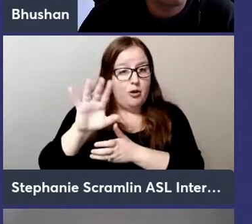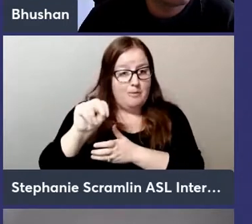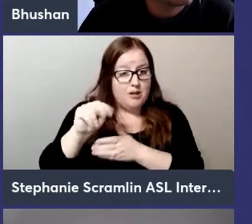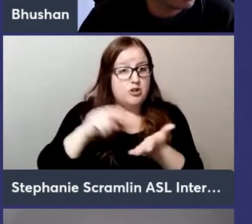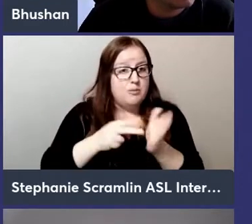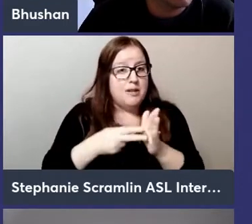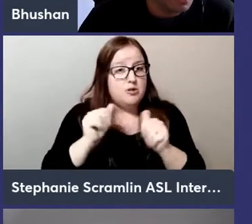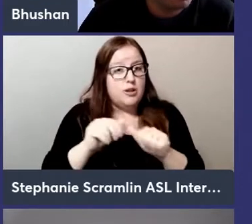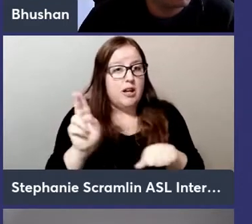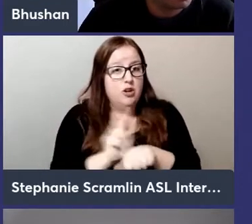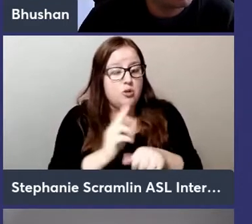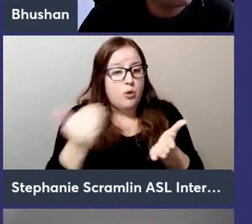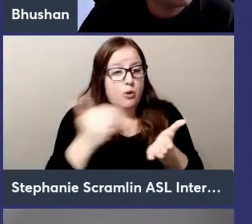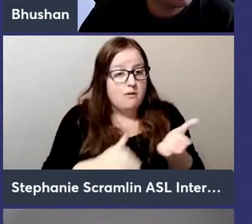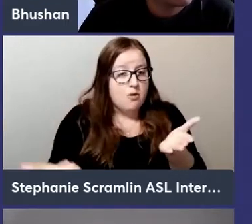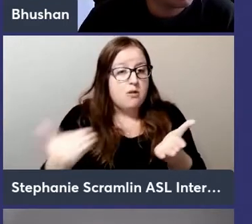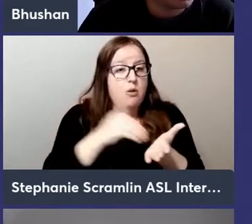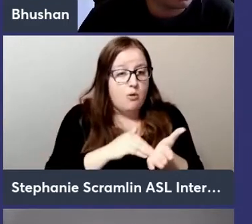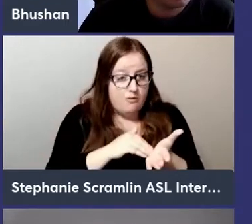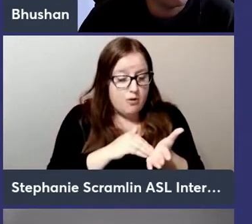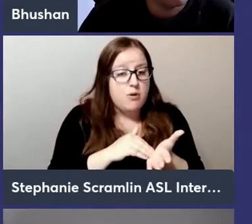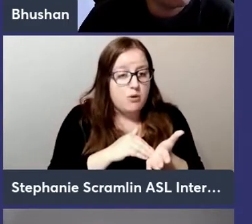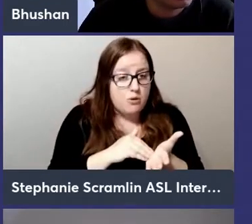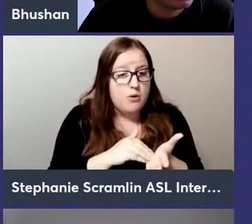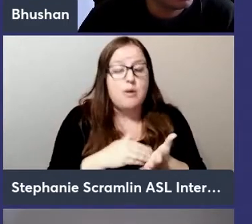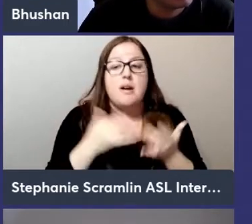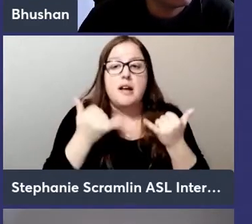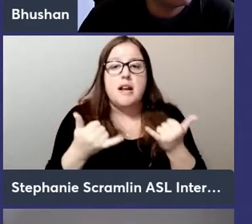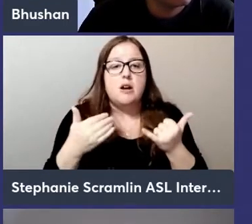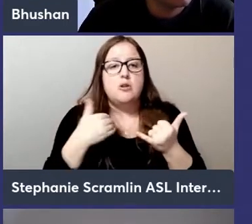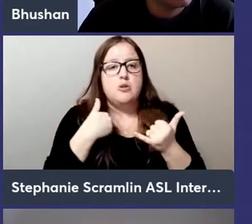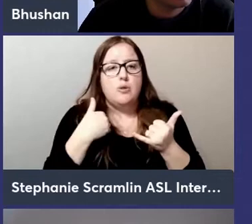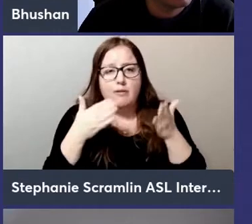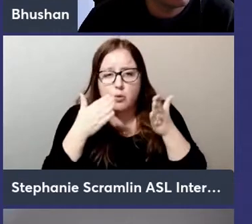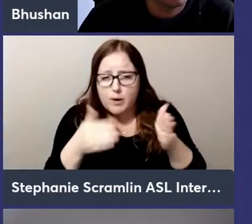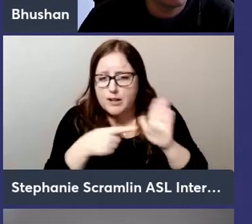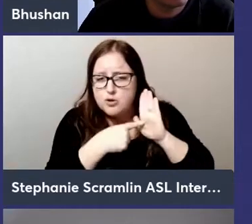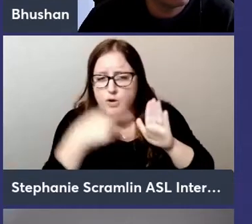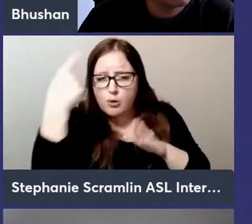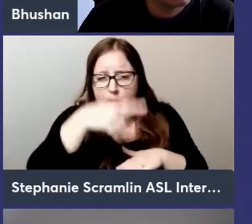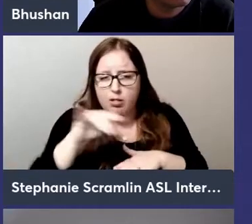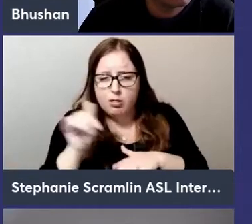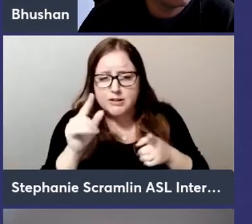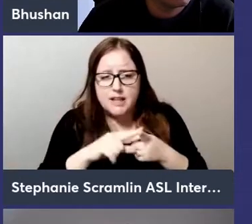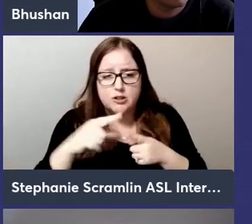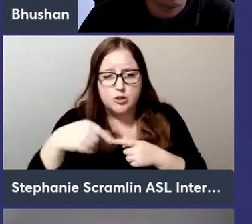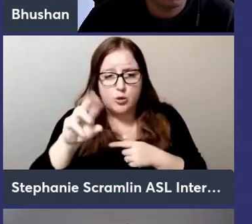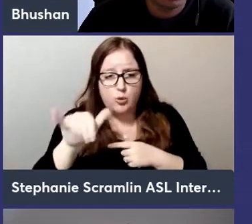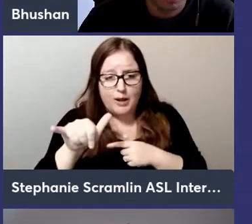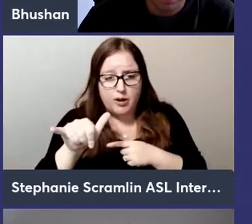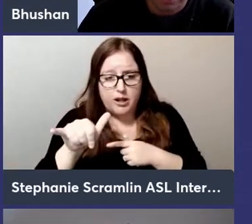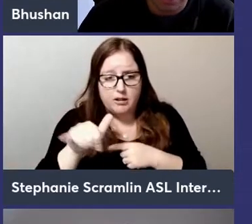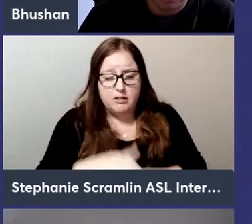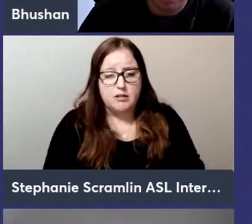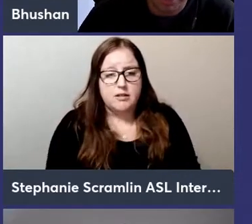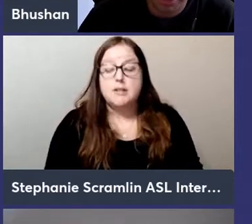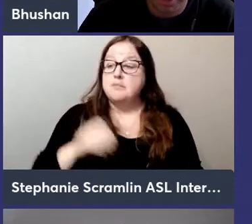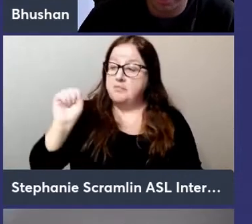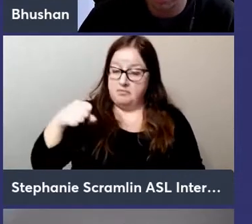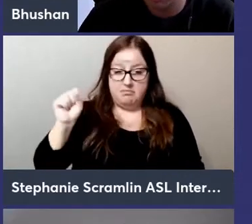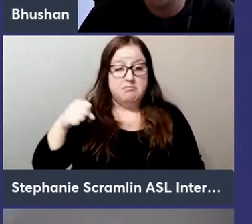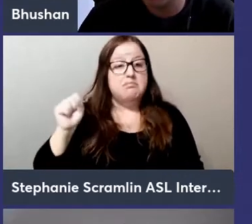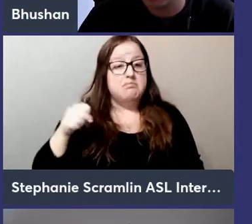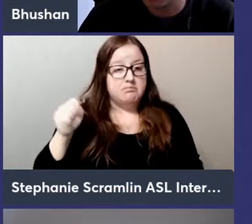over and over. Now, do you have a way to show us what it looks like to query this data? Yeah, let